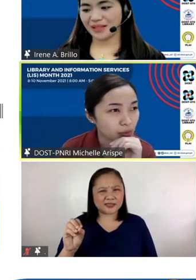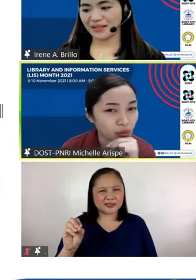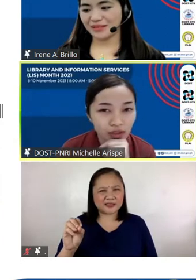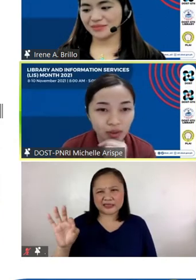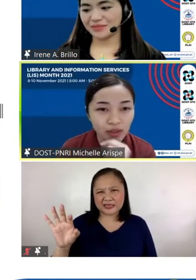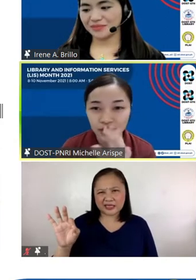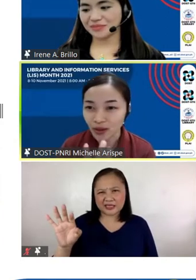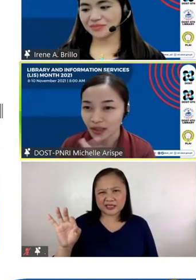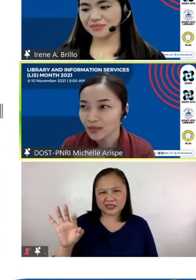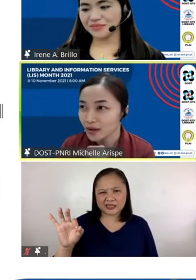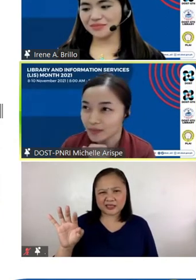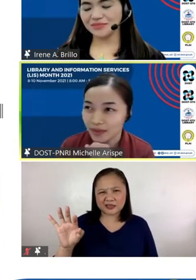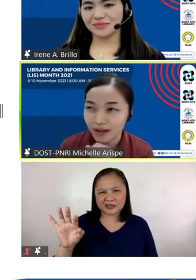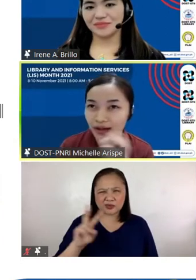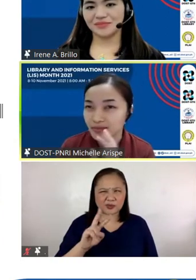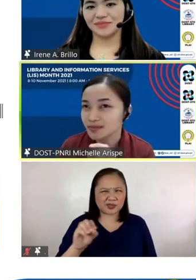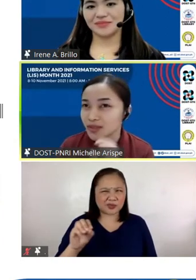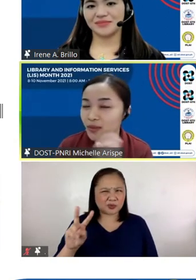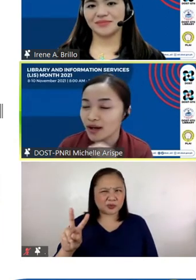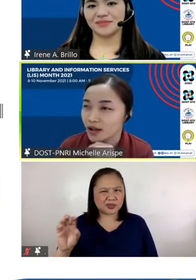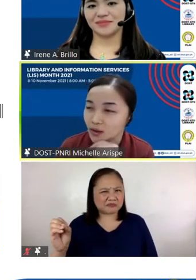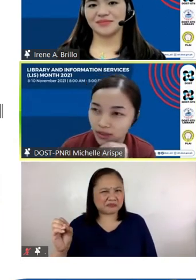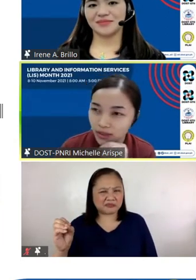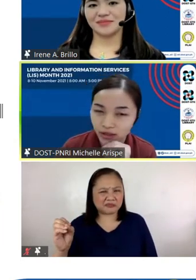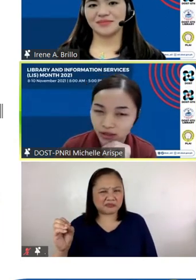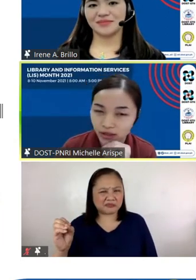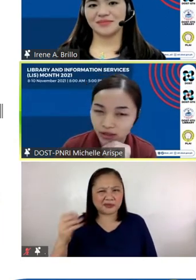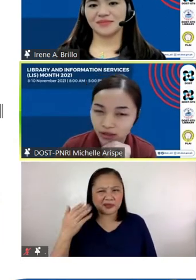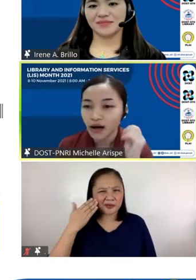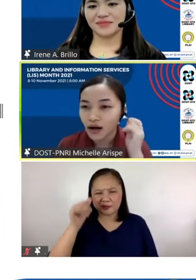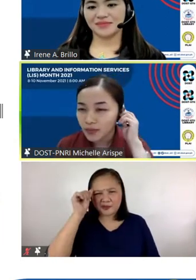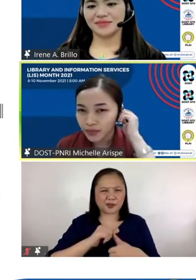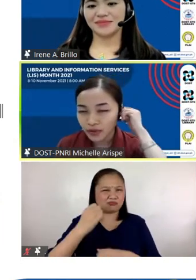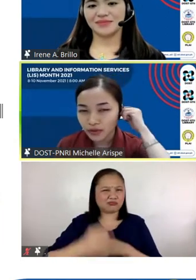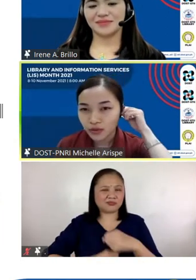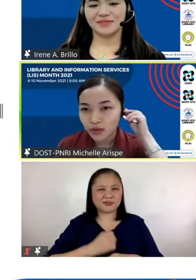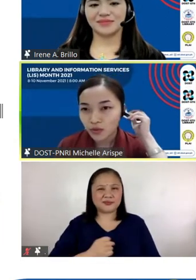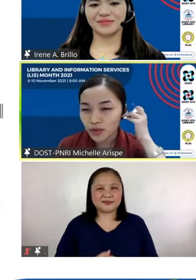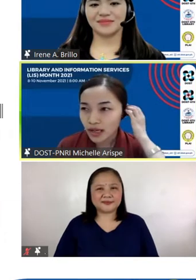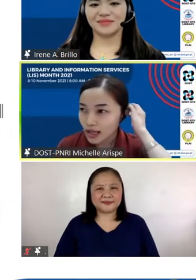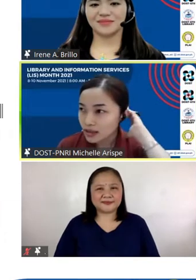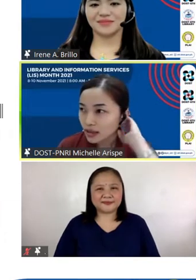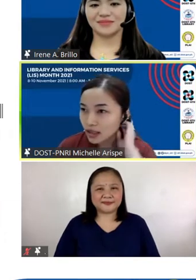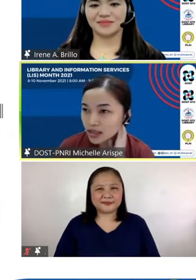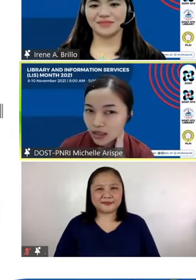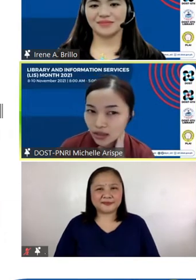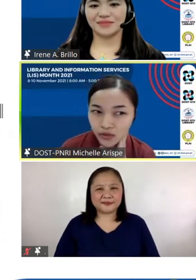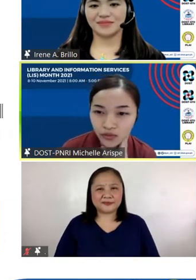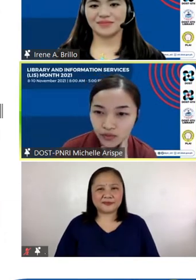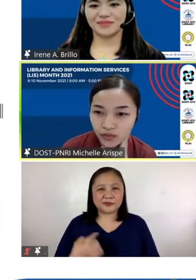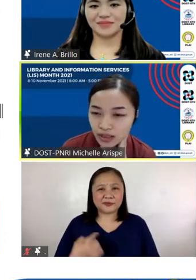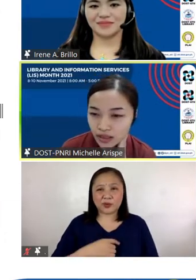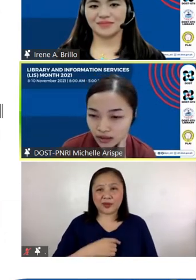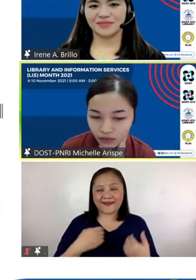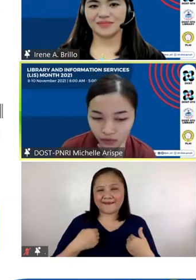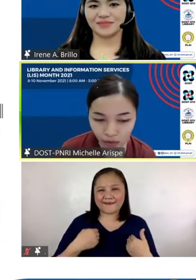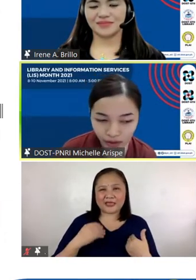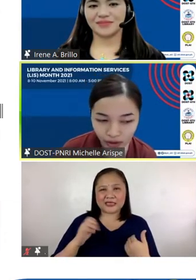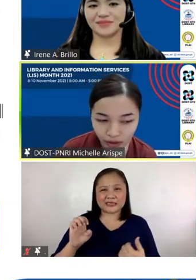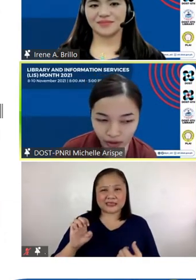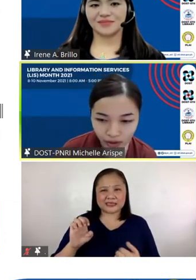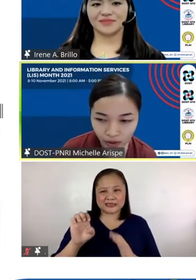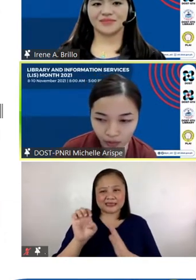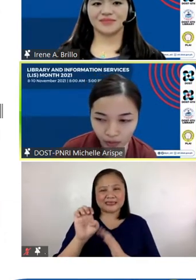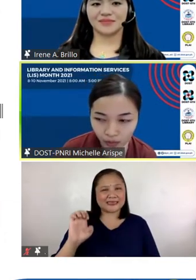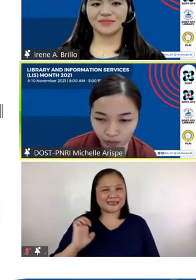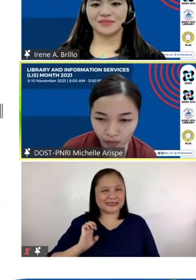2019 po ba, 2020, sorry, baka hindi ko maalala yung year. We had the executive